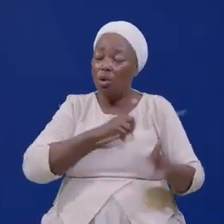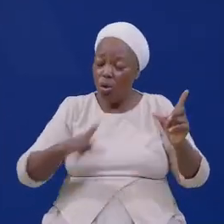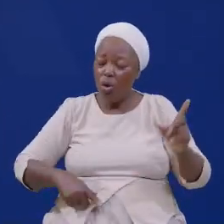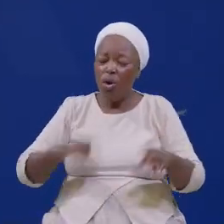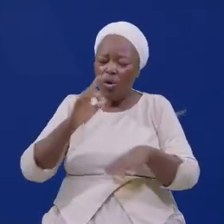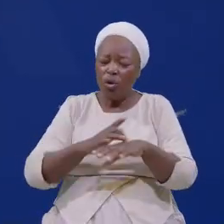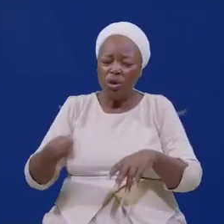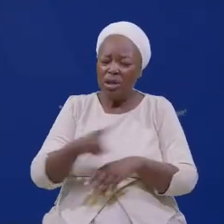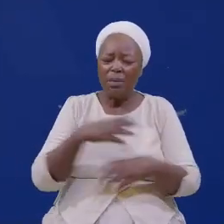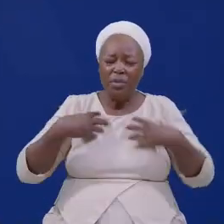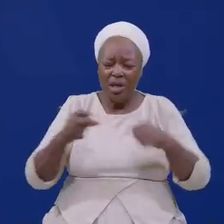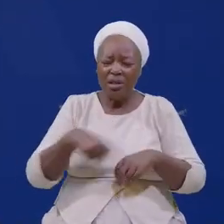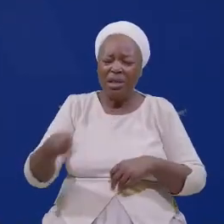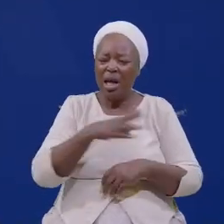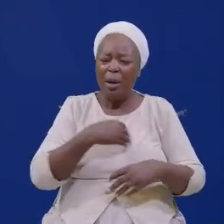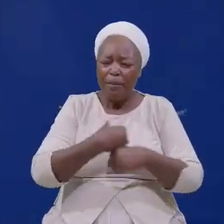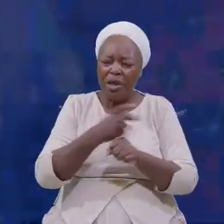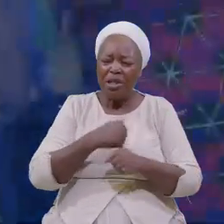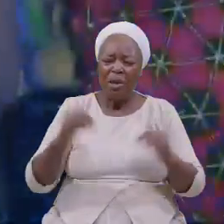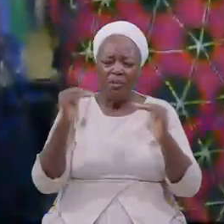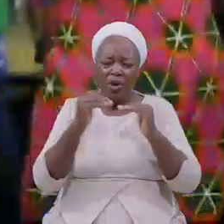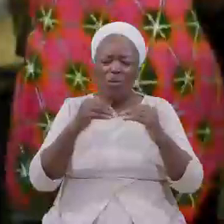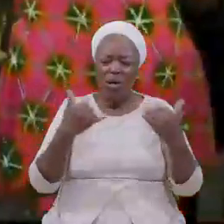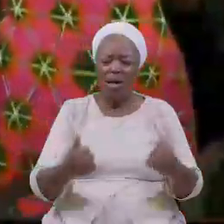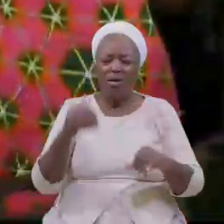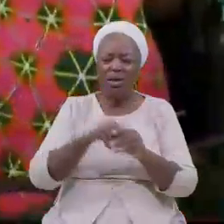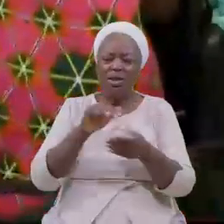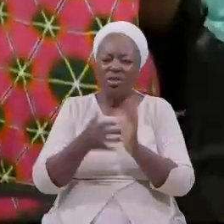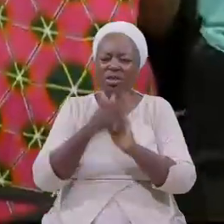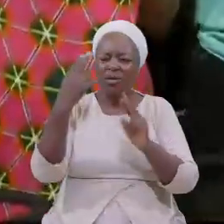heal them, make them equal now in Jesus' name.